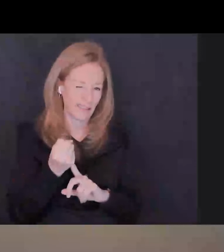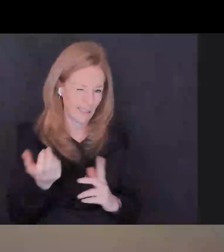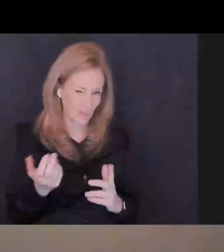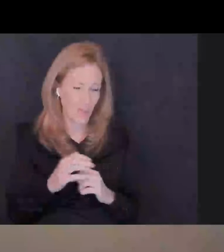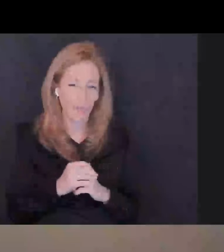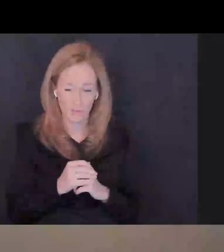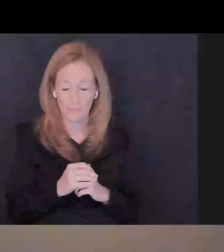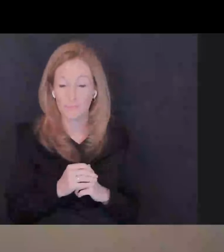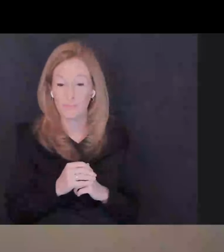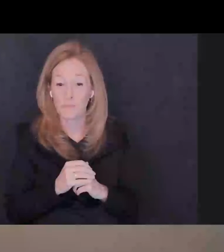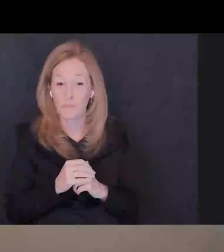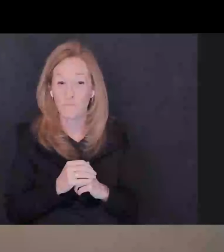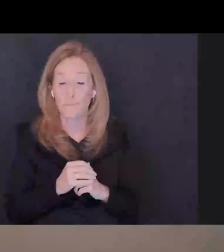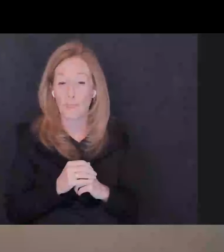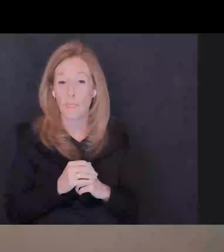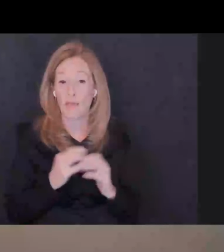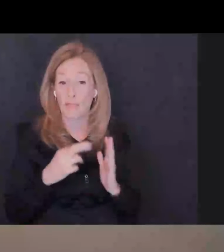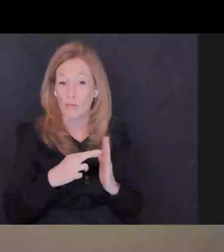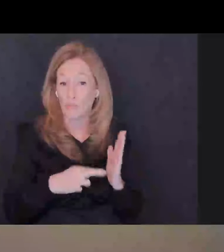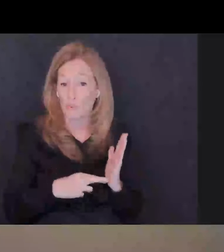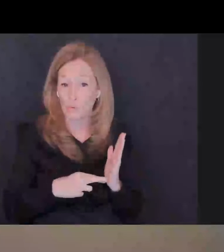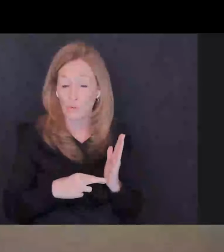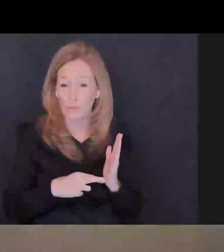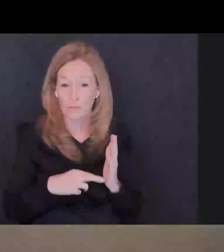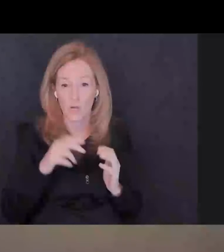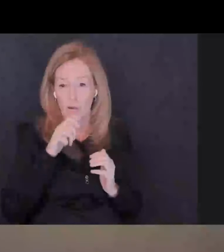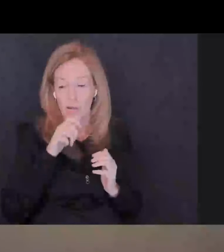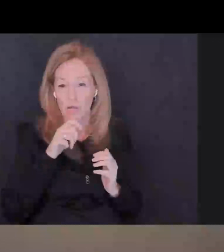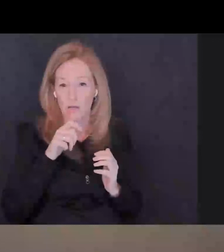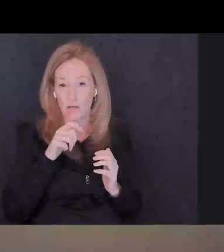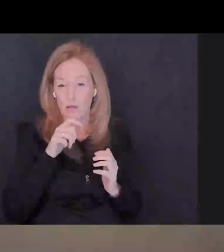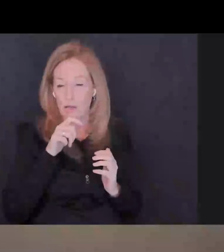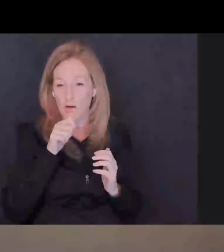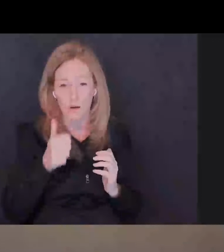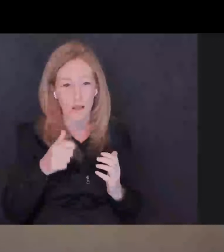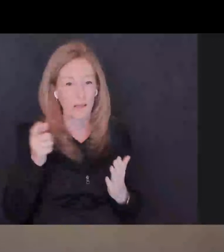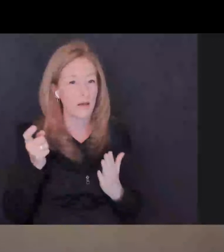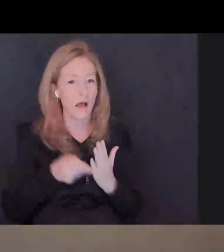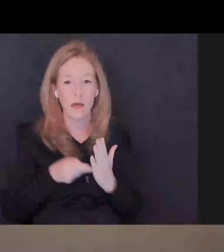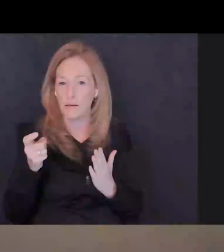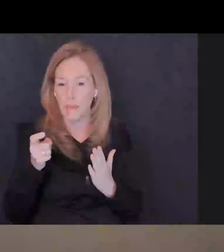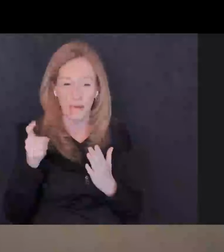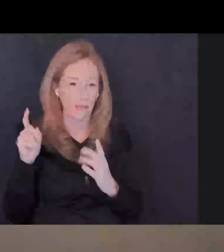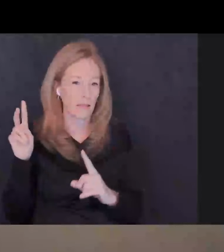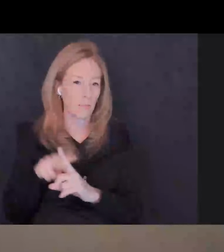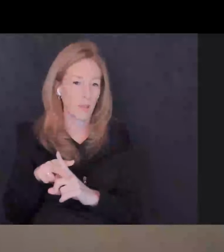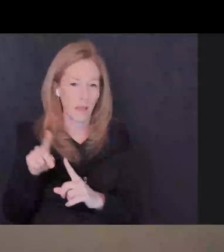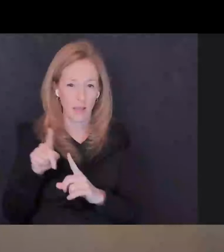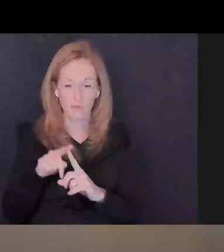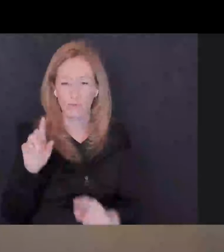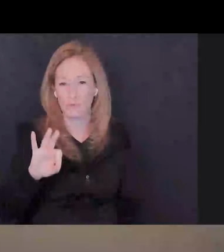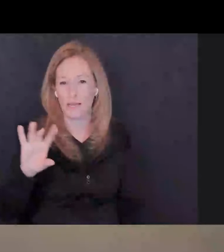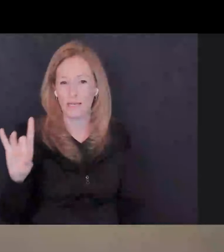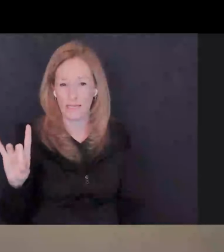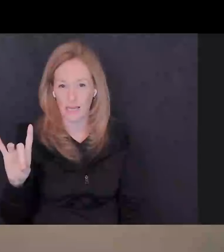possible. Those rules do not automatically apply to 988, but